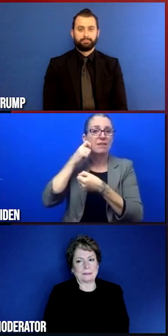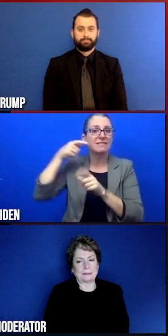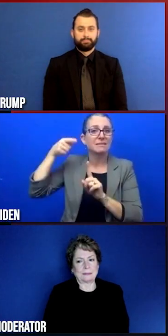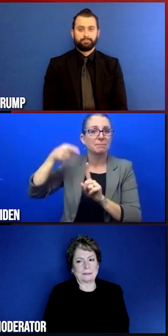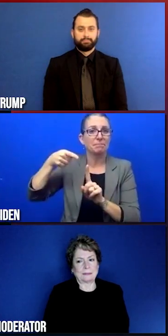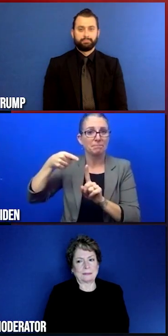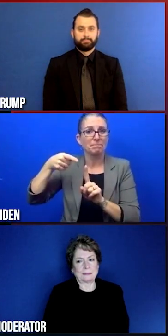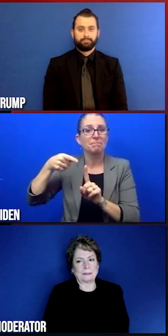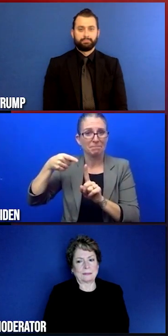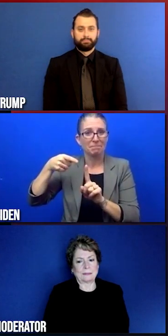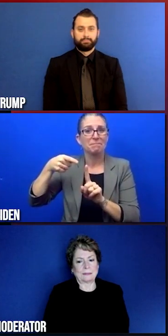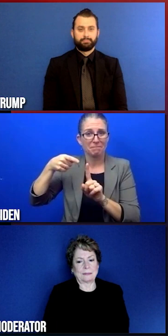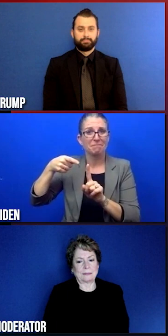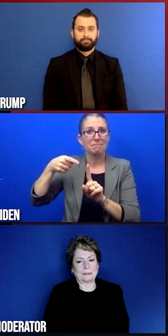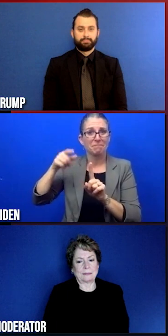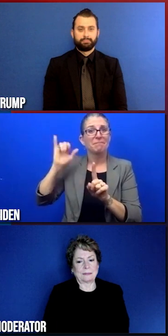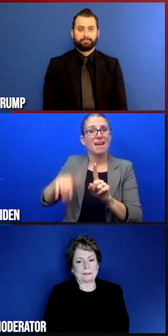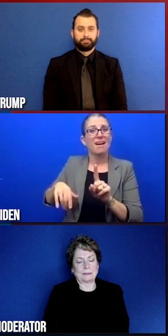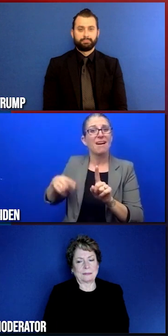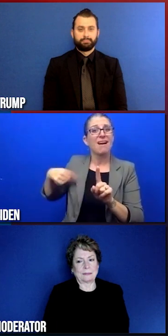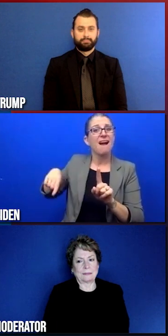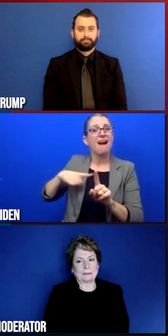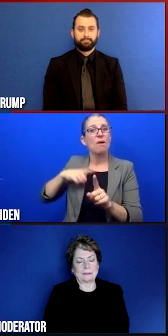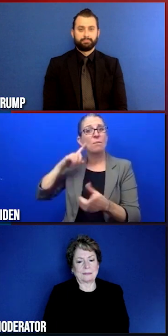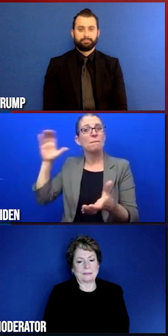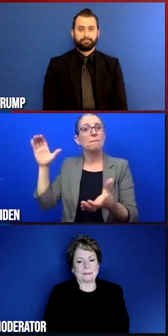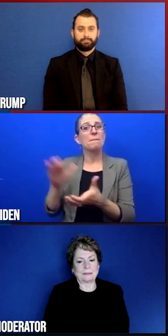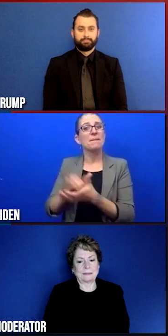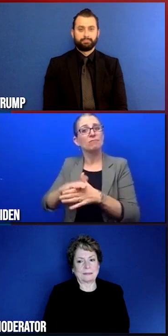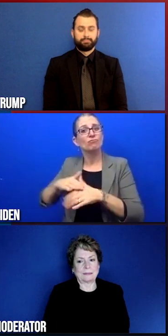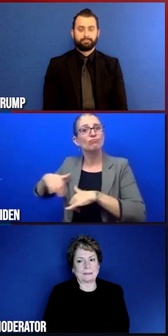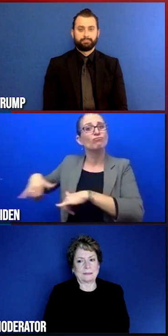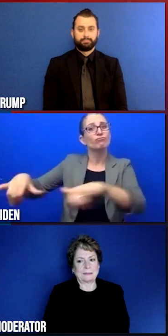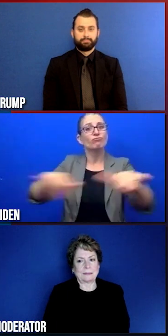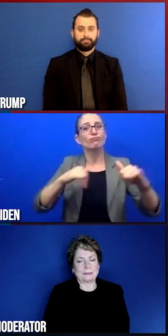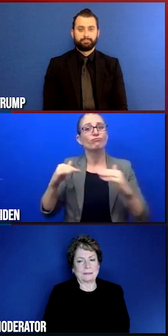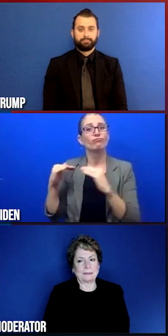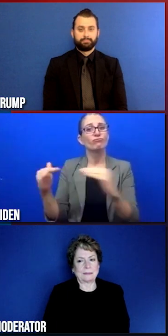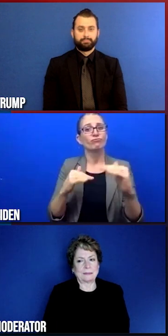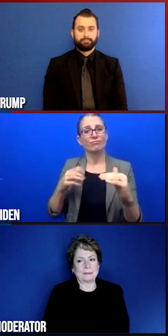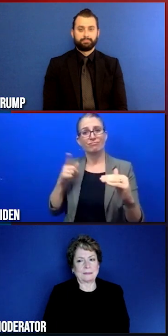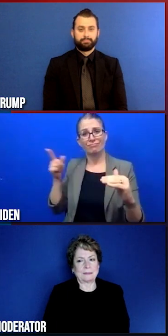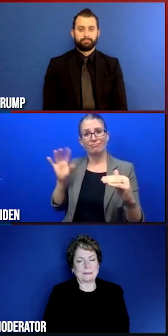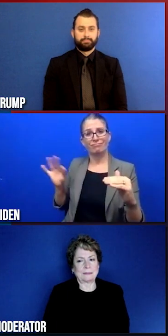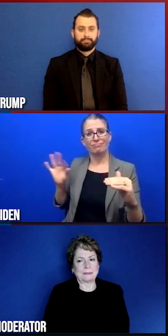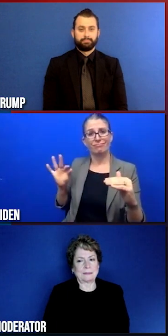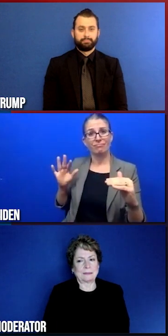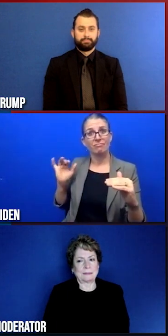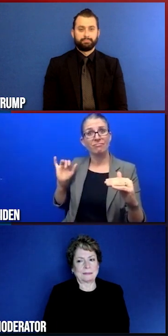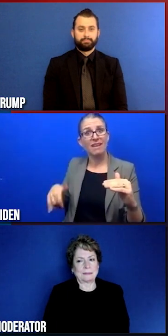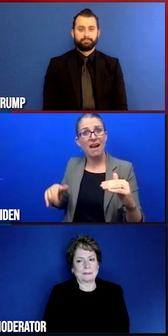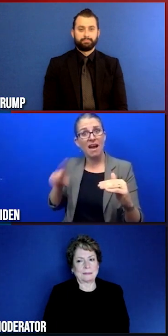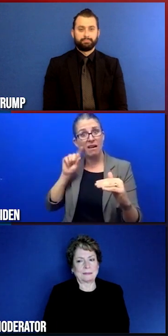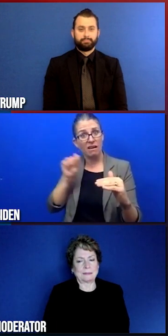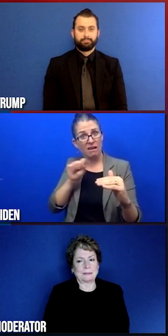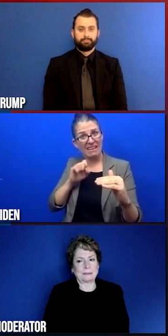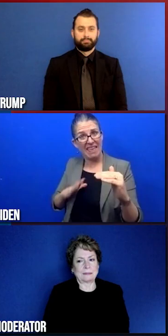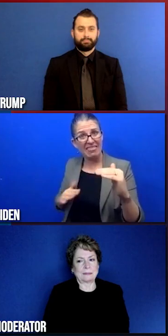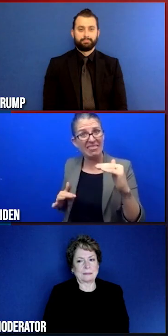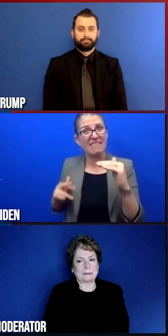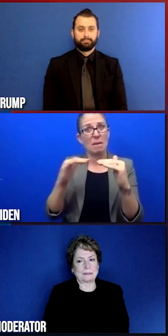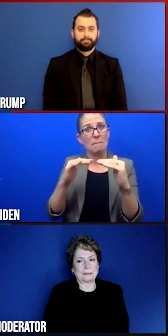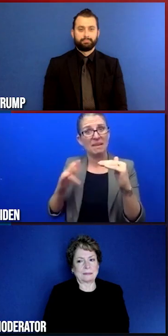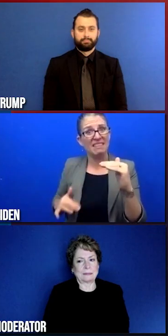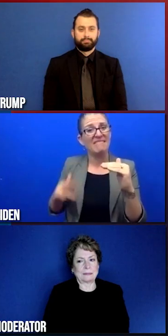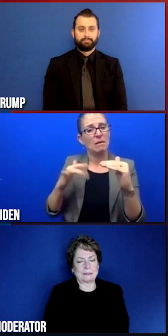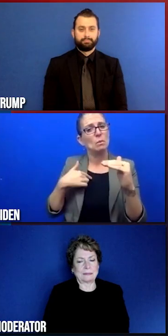what? We have never, ever lived up to it, but we've always constantly been moving the needle further and further to inclusion,